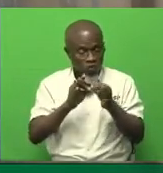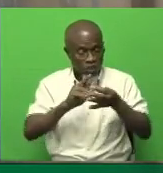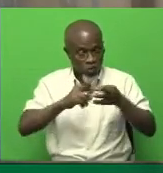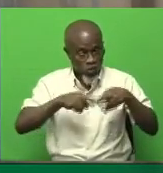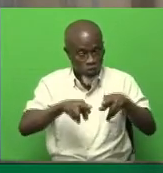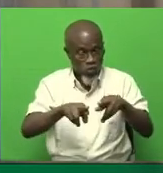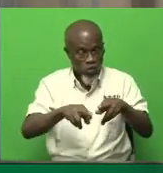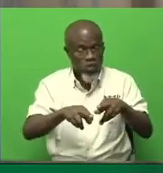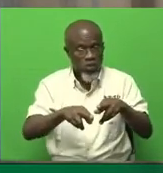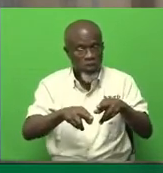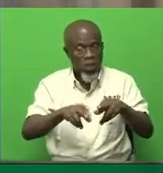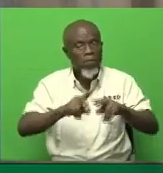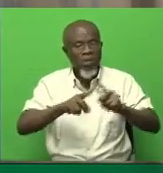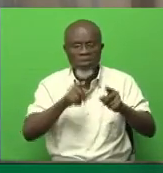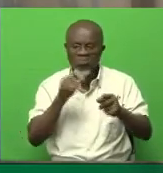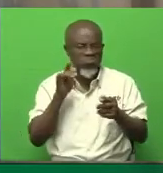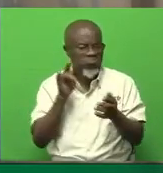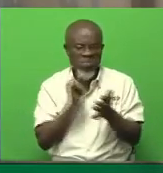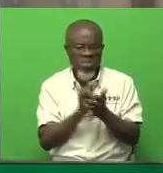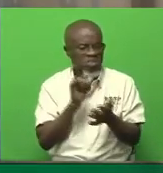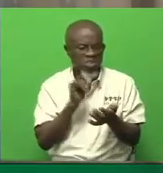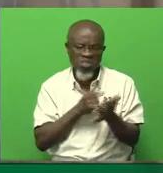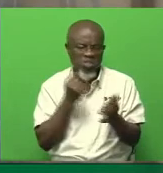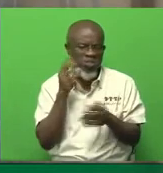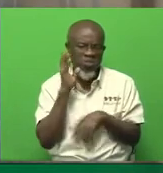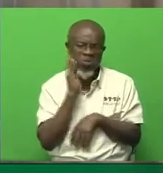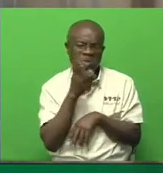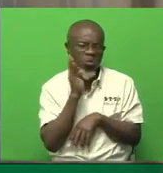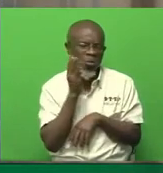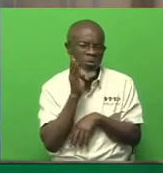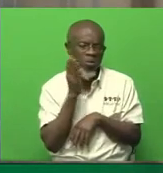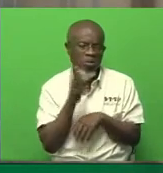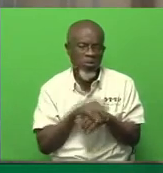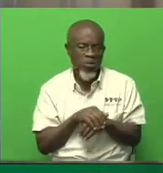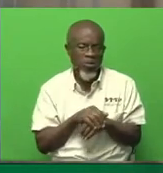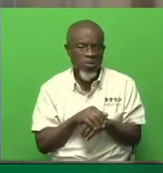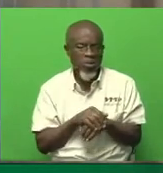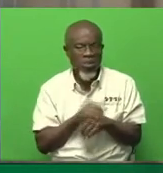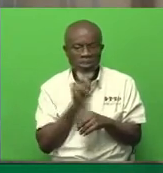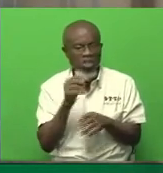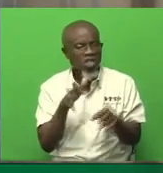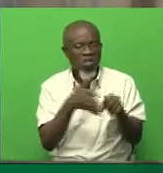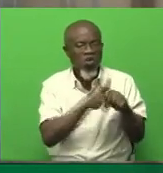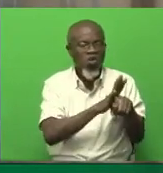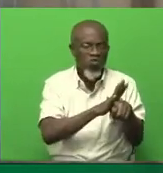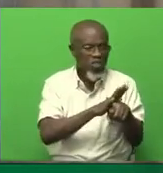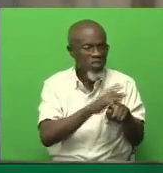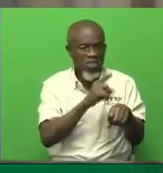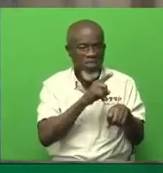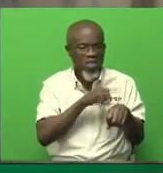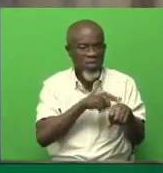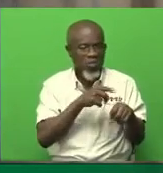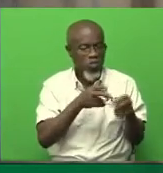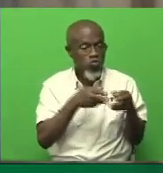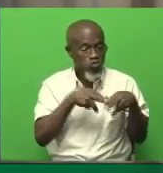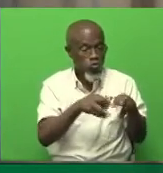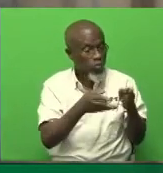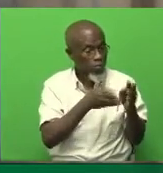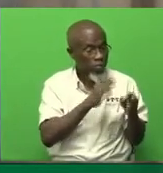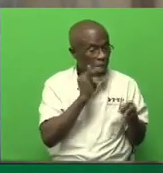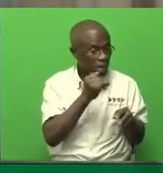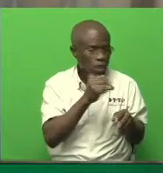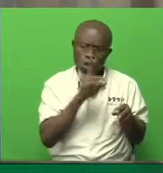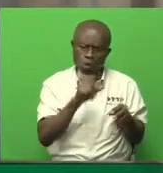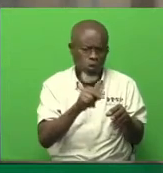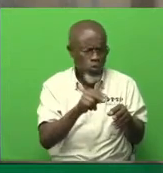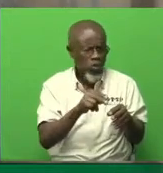last seven years is not the day it's not last year it's not during that it was about the rules have been bad for seven years and while in my constituency